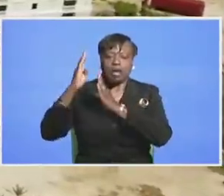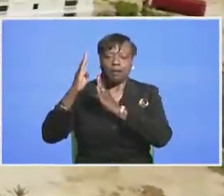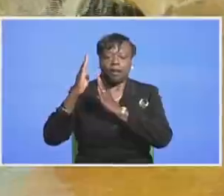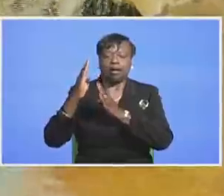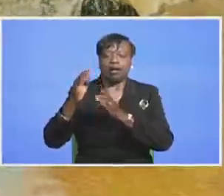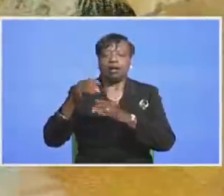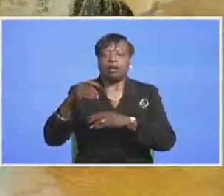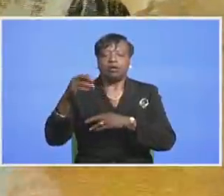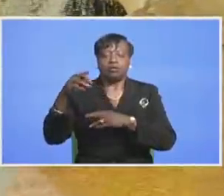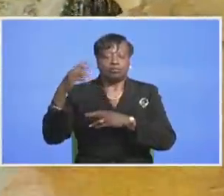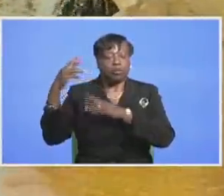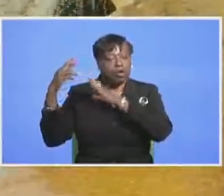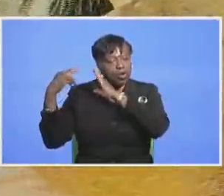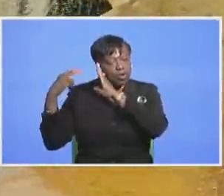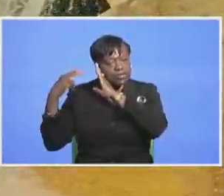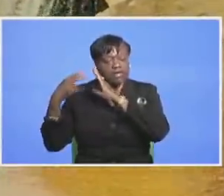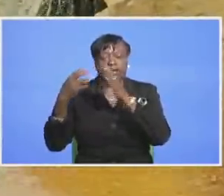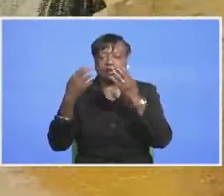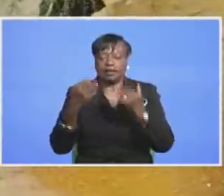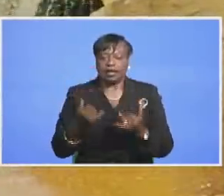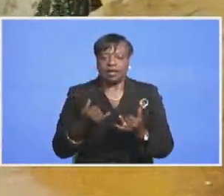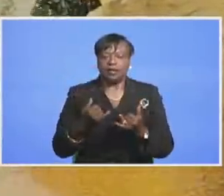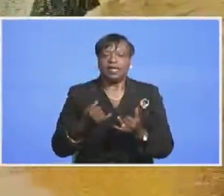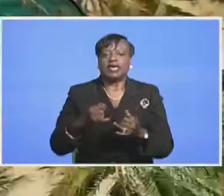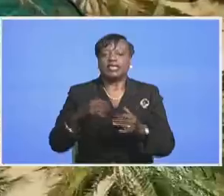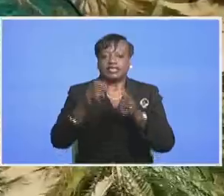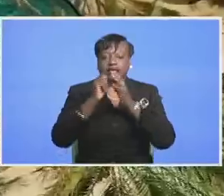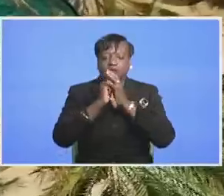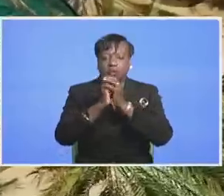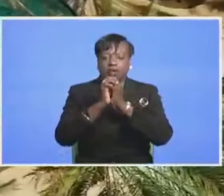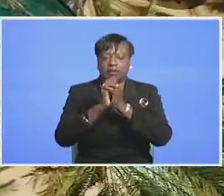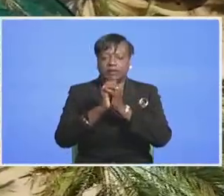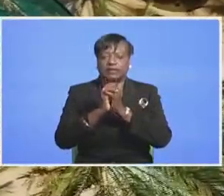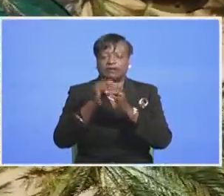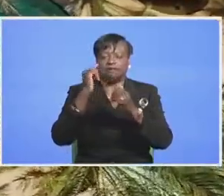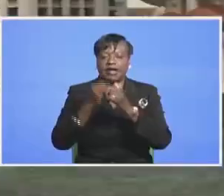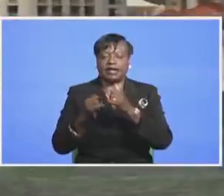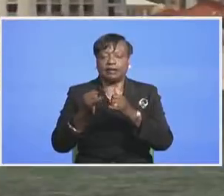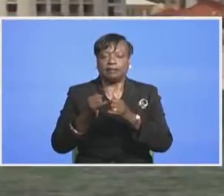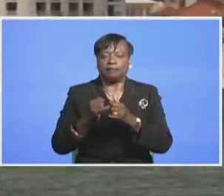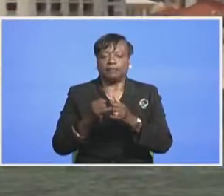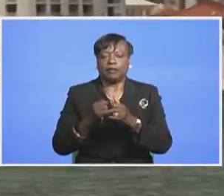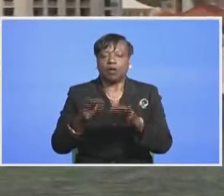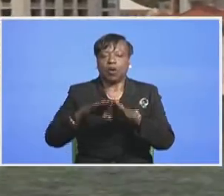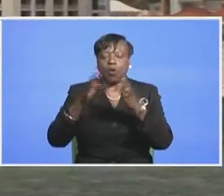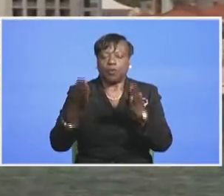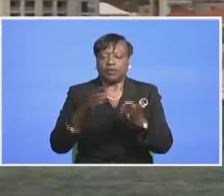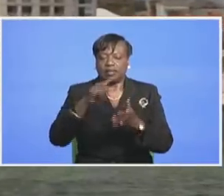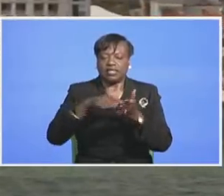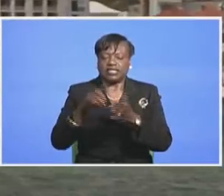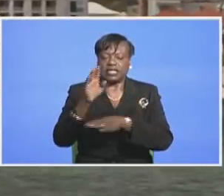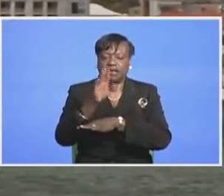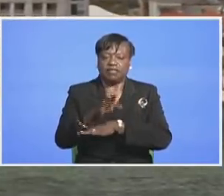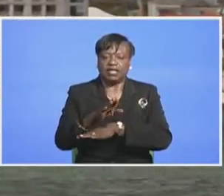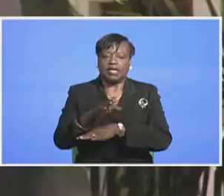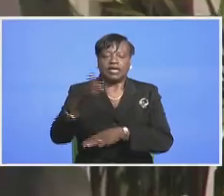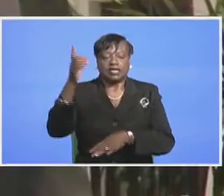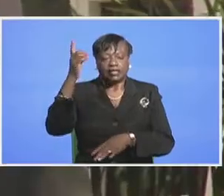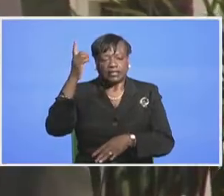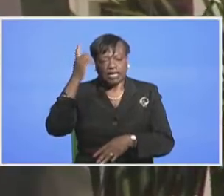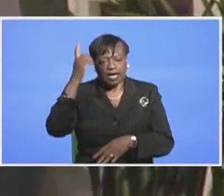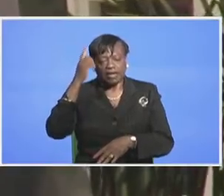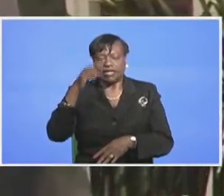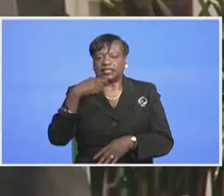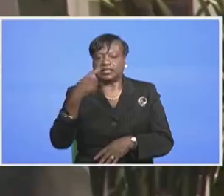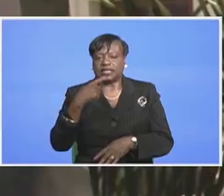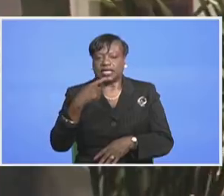the multi-billion-dollar property as the final phase, the Rosewood, opens this evening. De Aguilar once claimed resort owner Chow Tai Fook